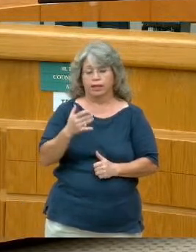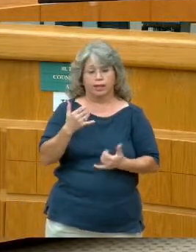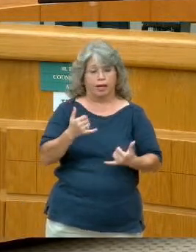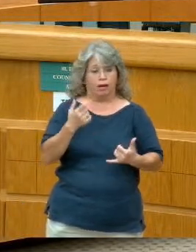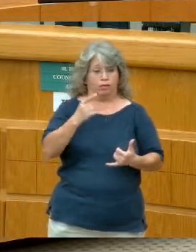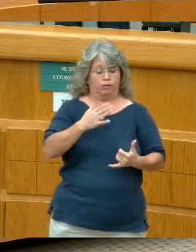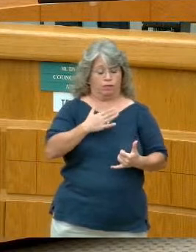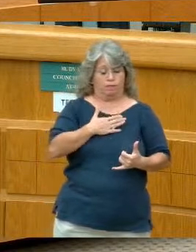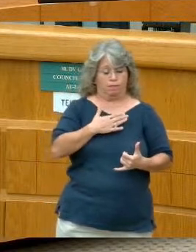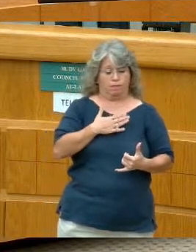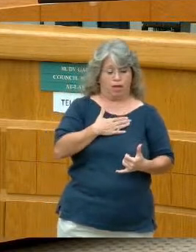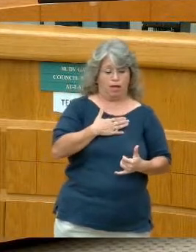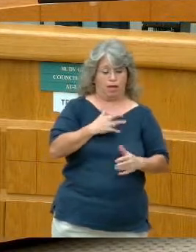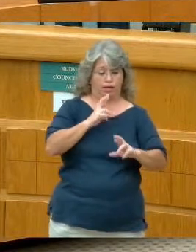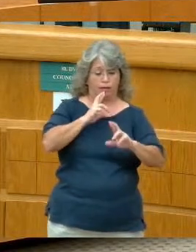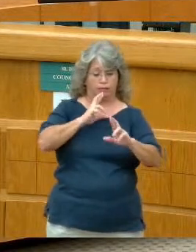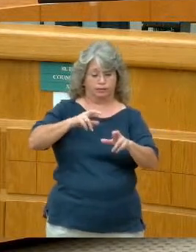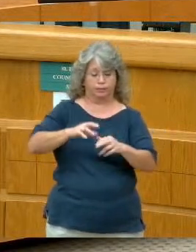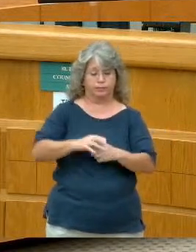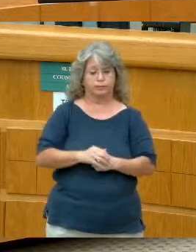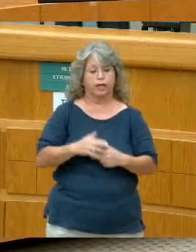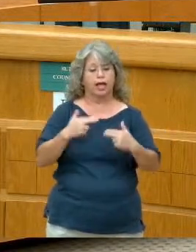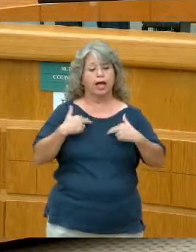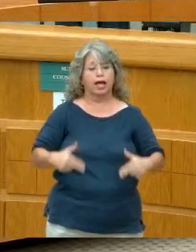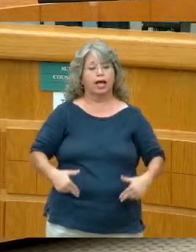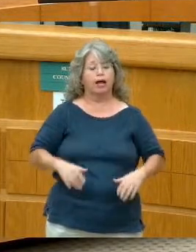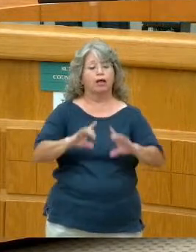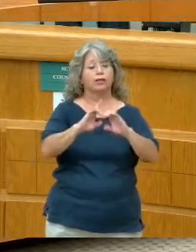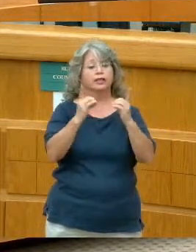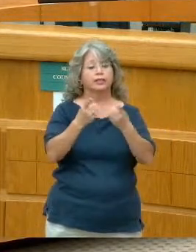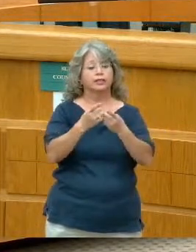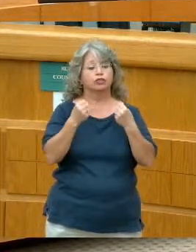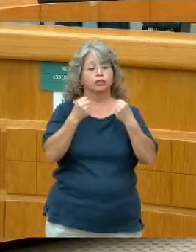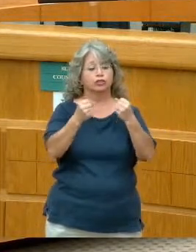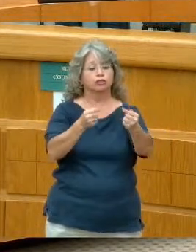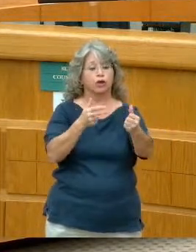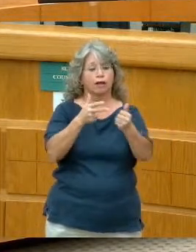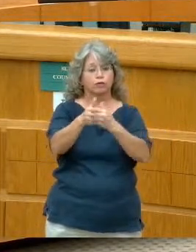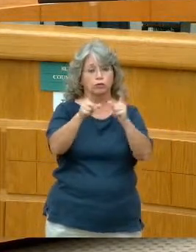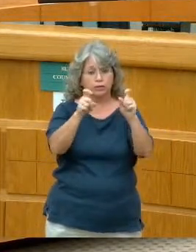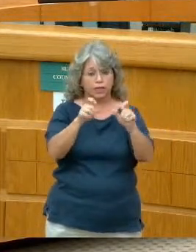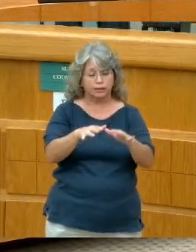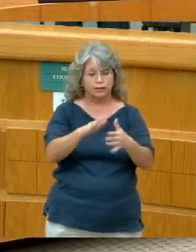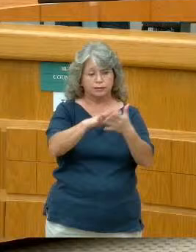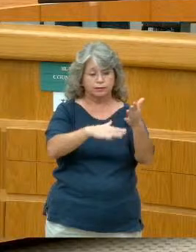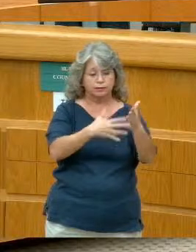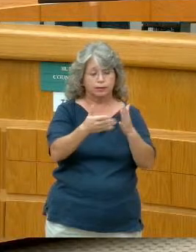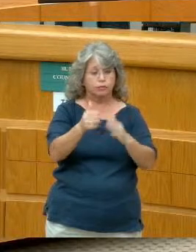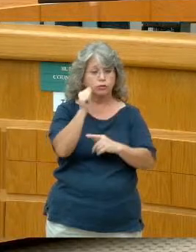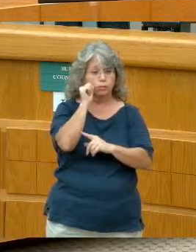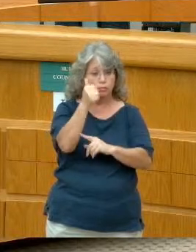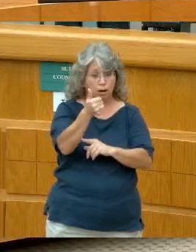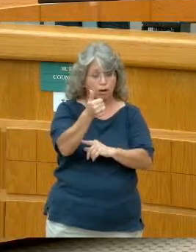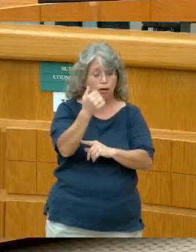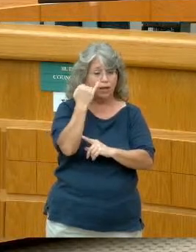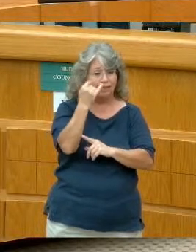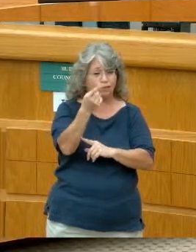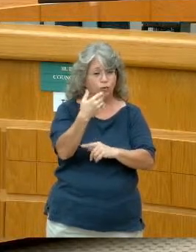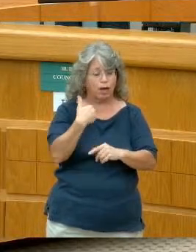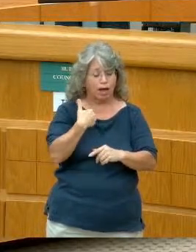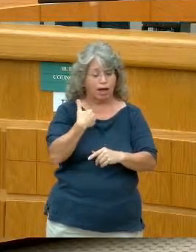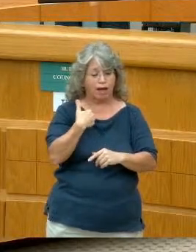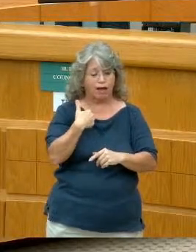So for the health district, the health district drive-through is scheduled for tomorrow. So if you're